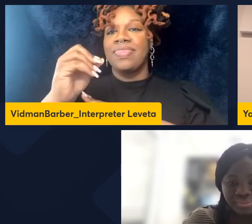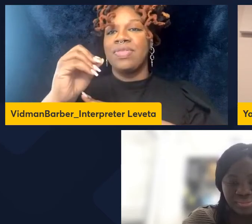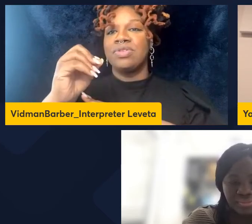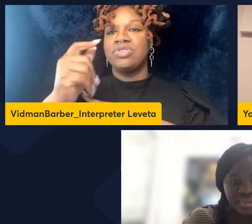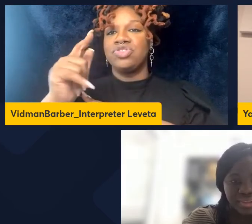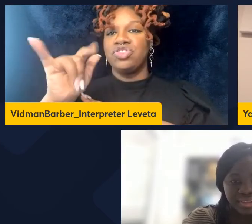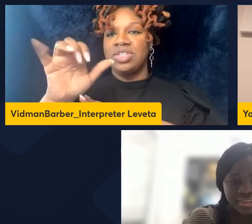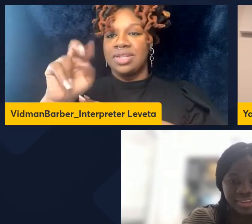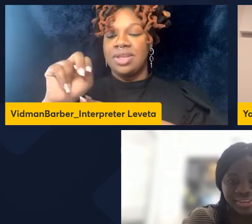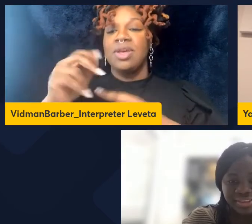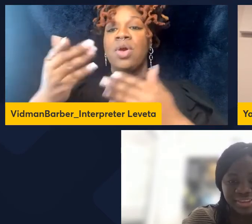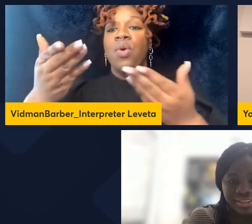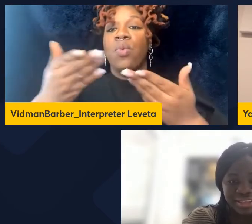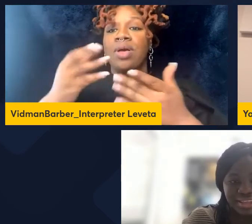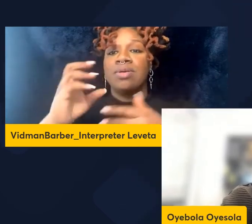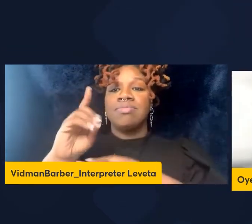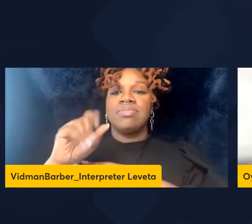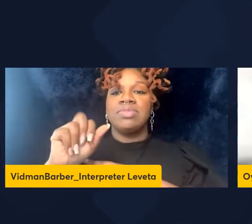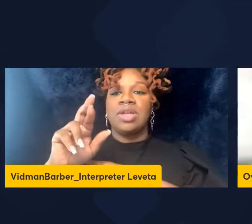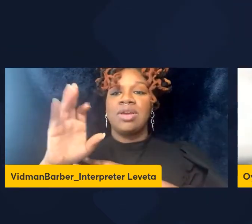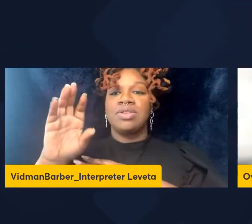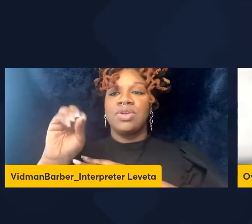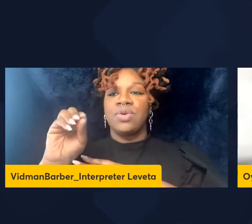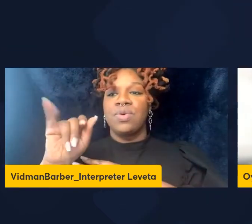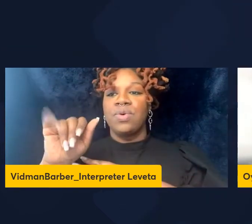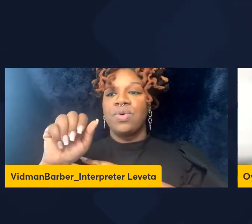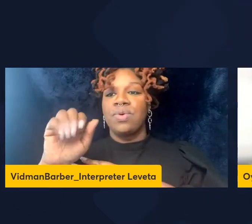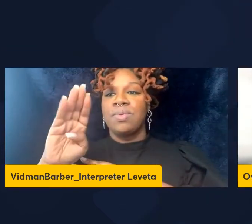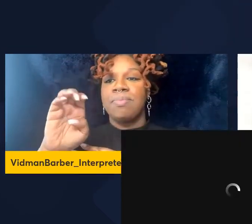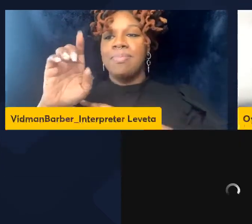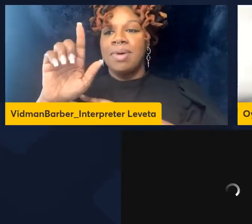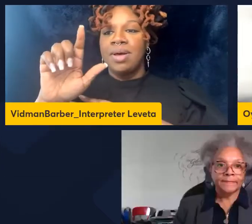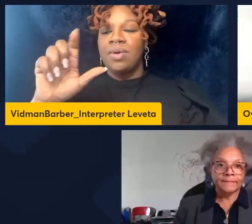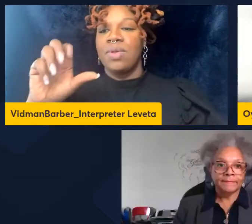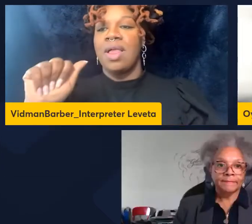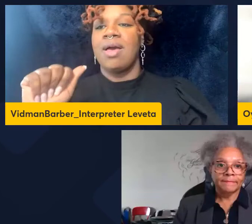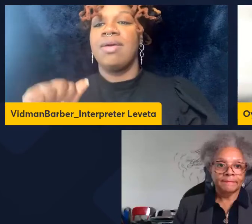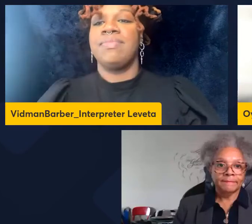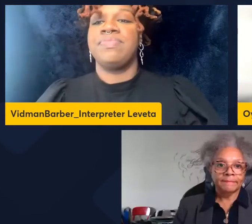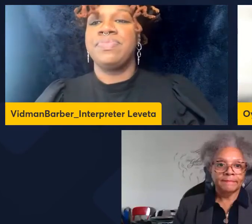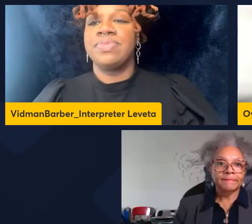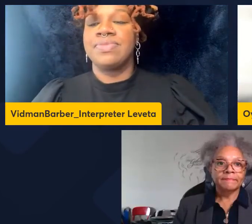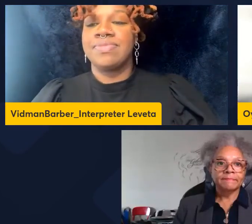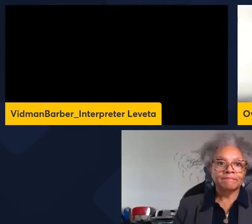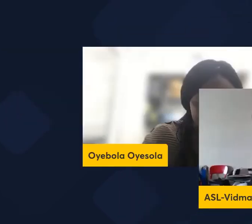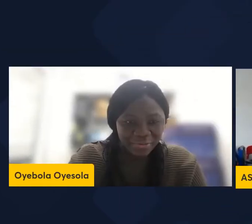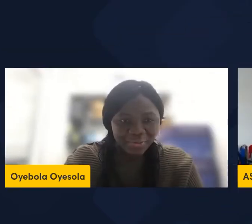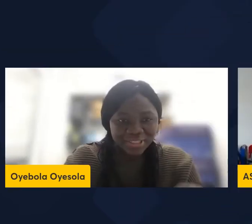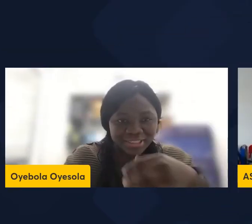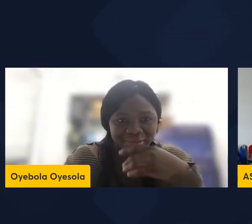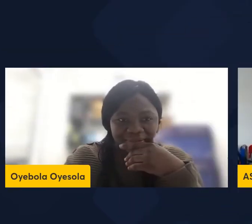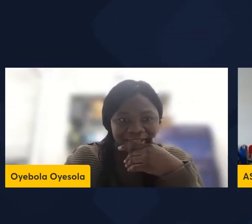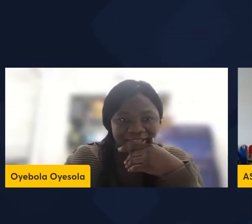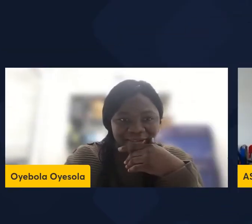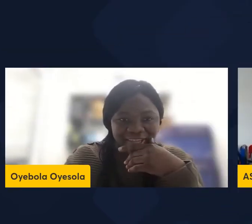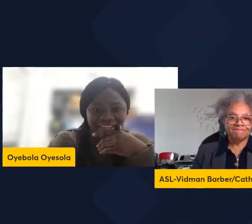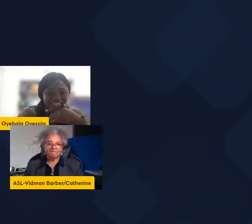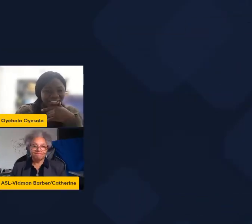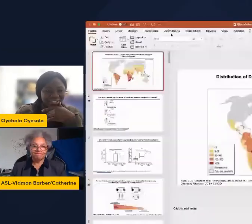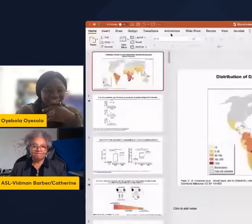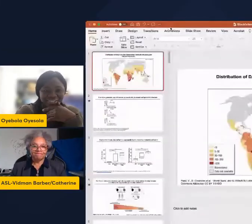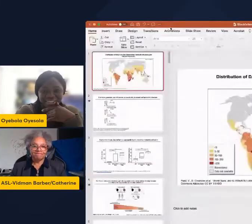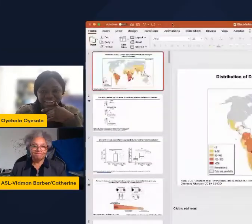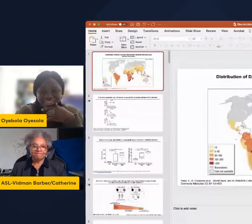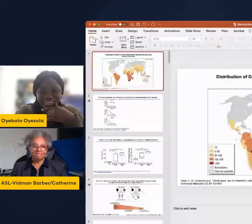the stage is yours thank you very much can everyone see my screen